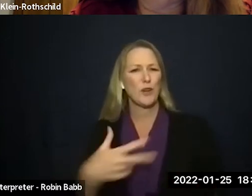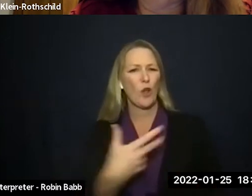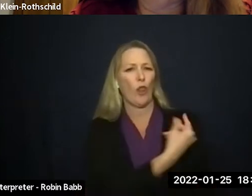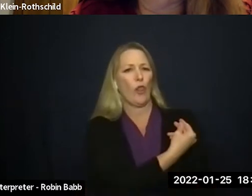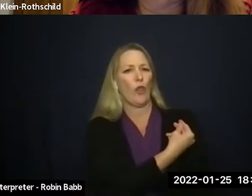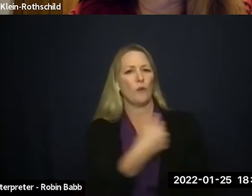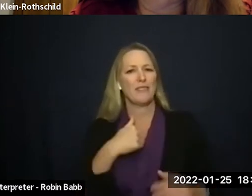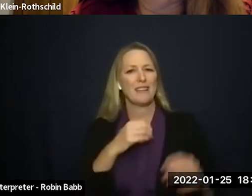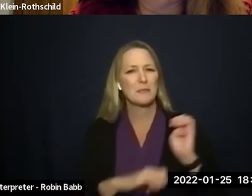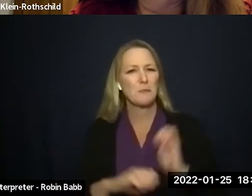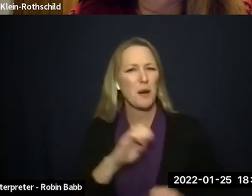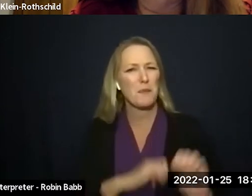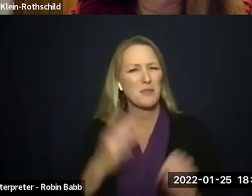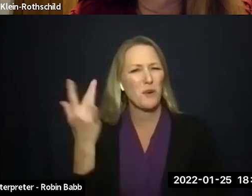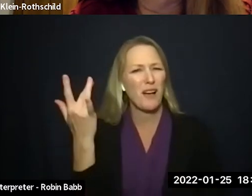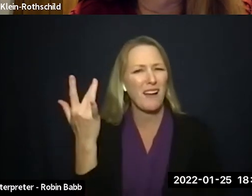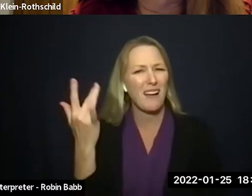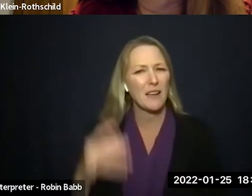therapies